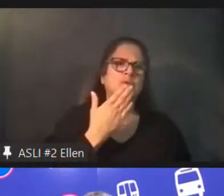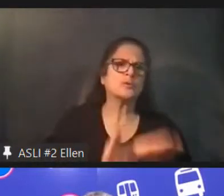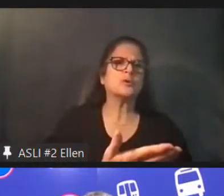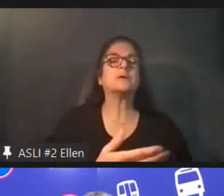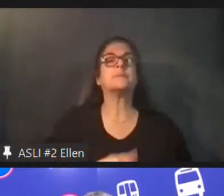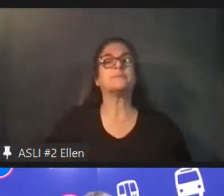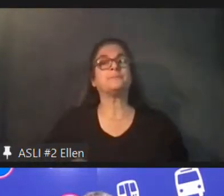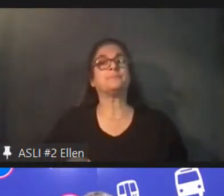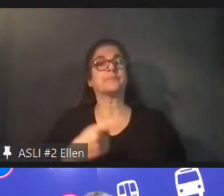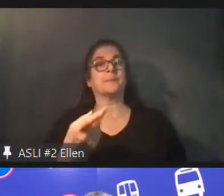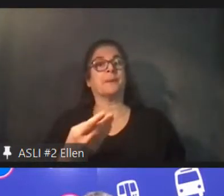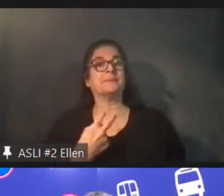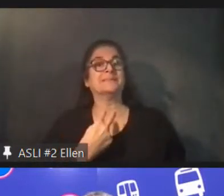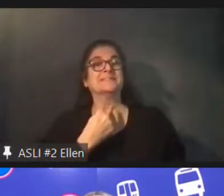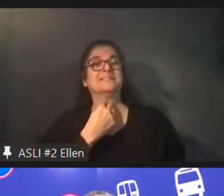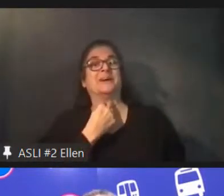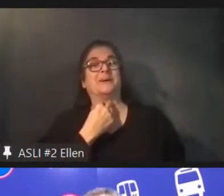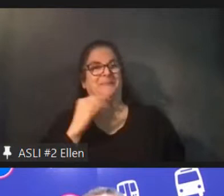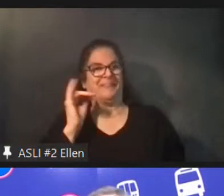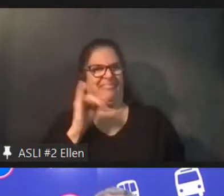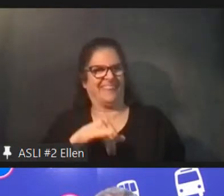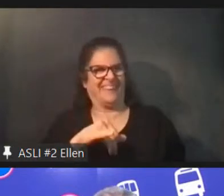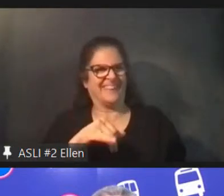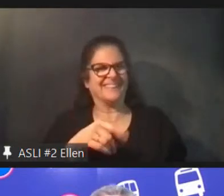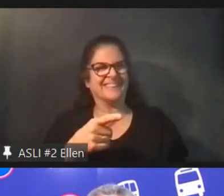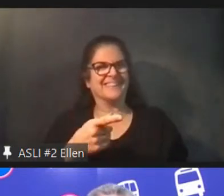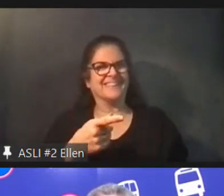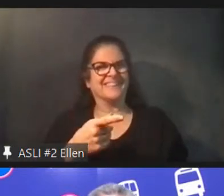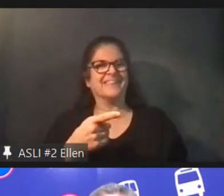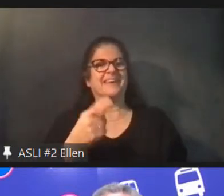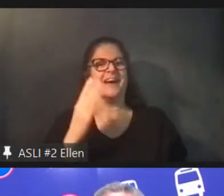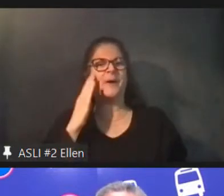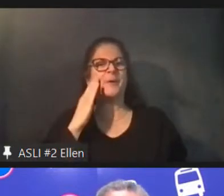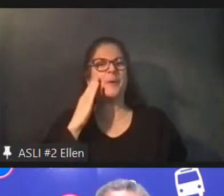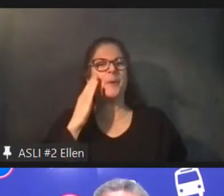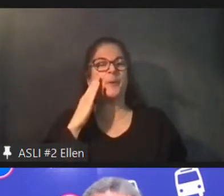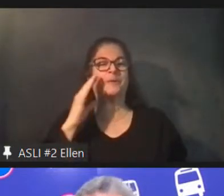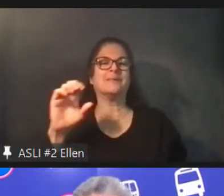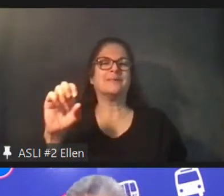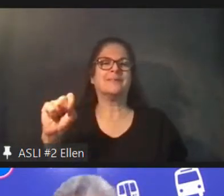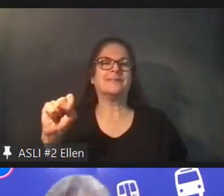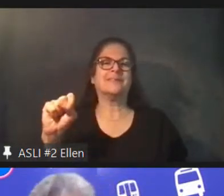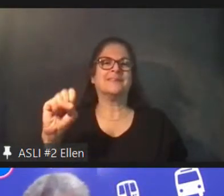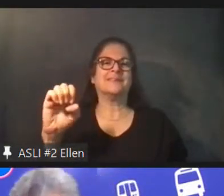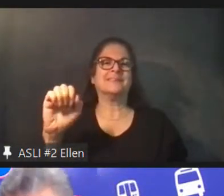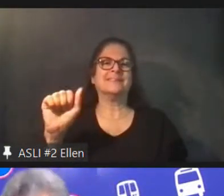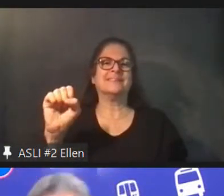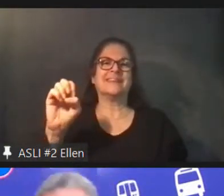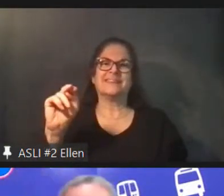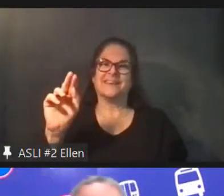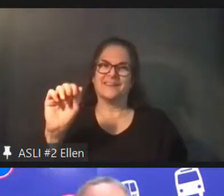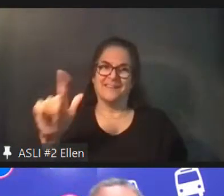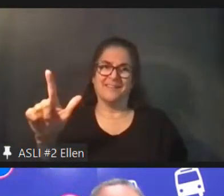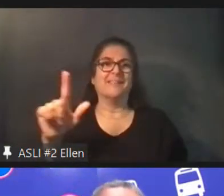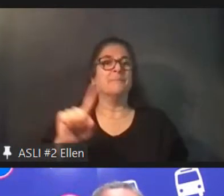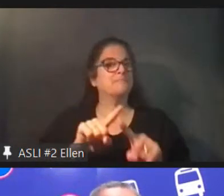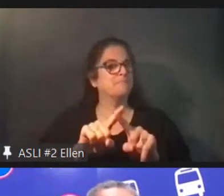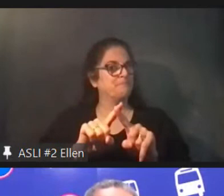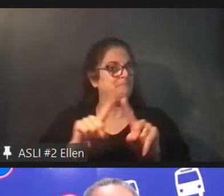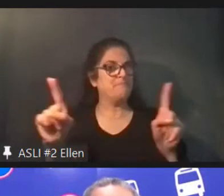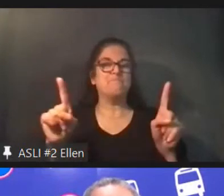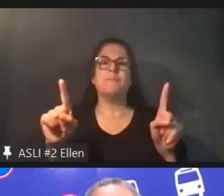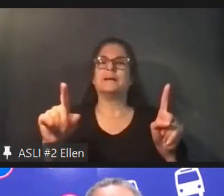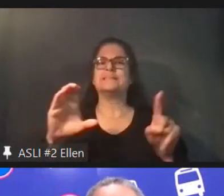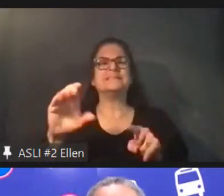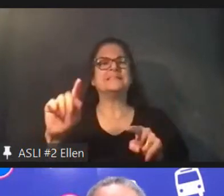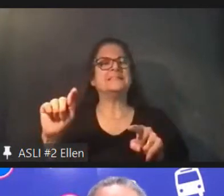might be stuck with that for a while. I know it's seasonal, but it's gone over very, very well for the CTA.